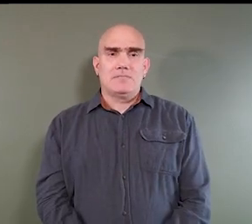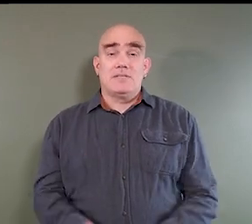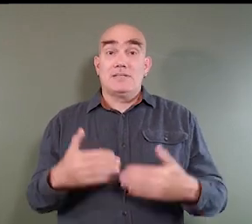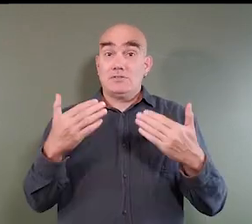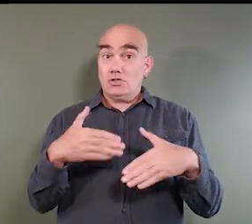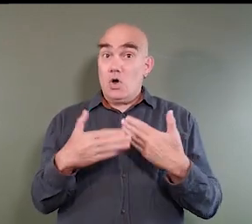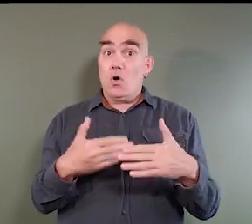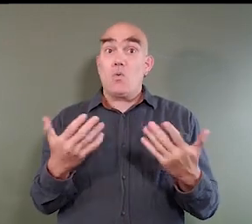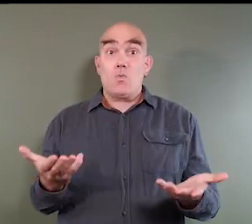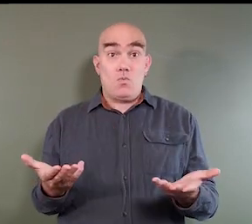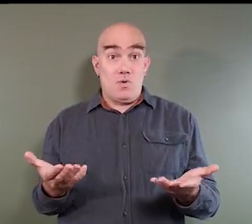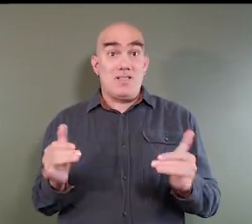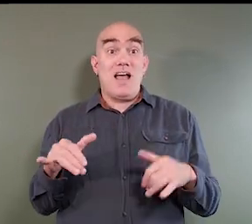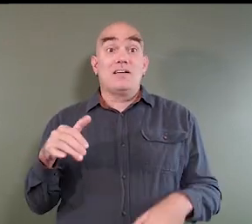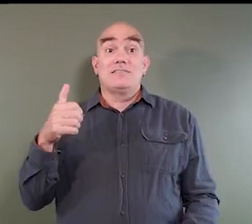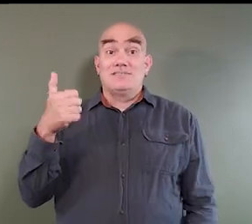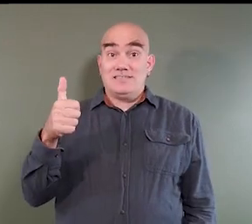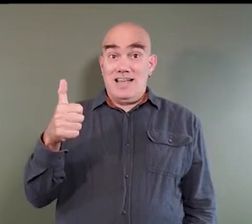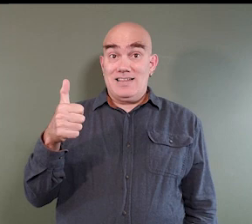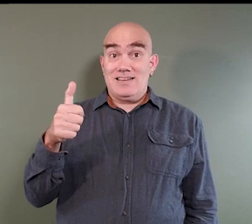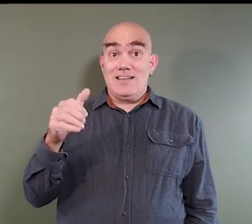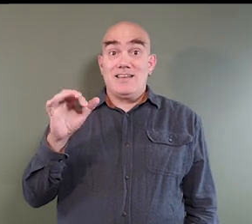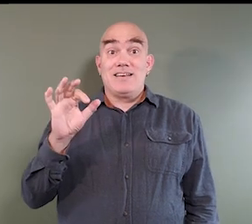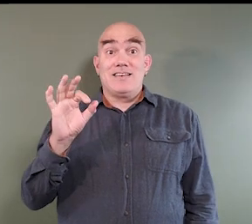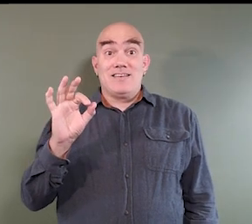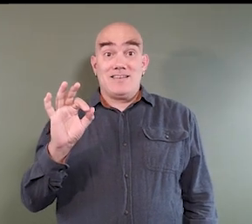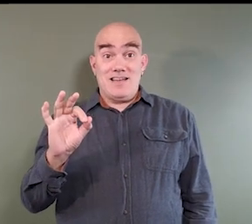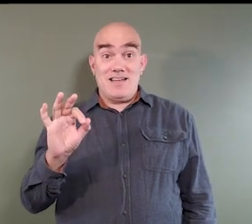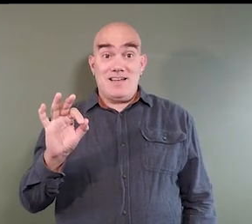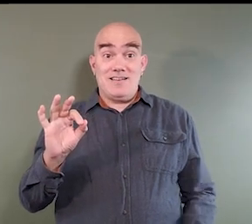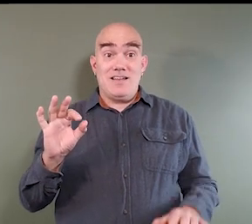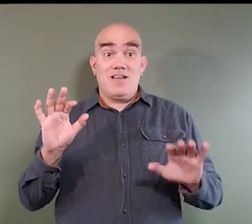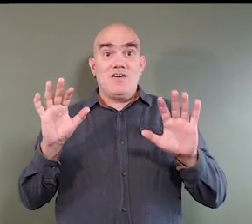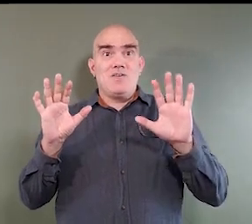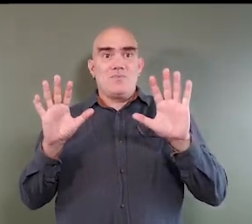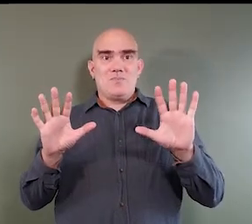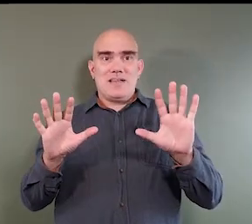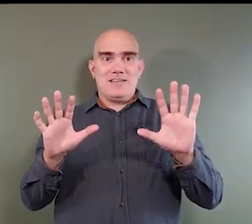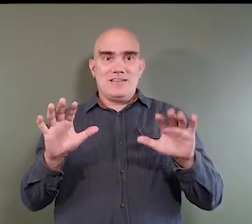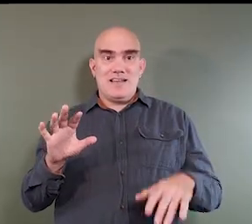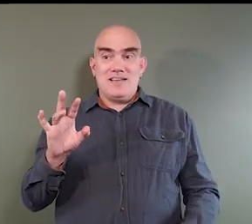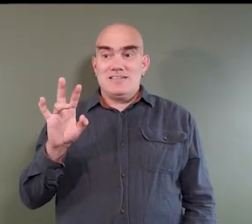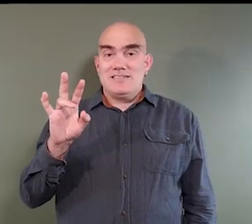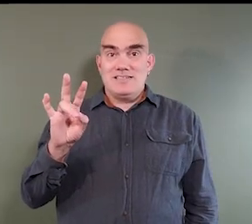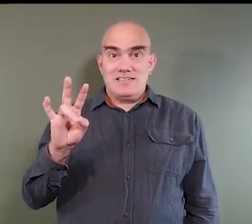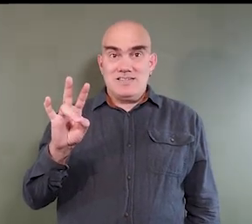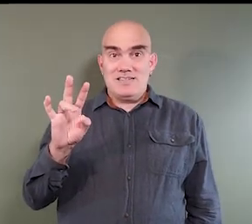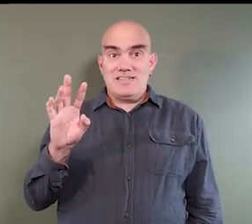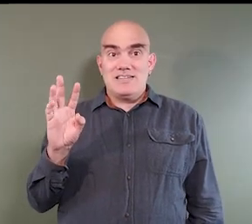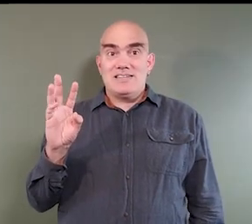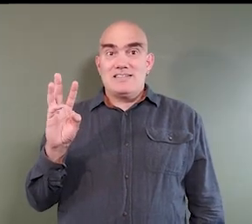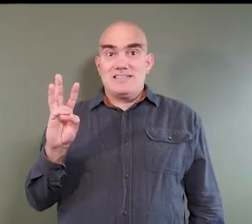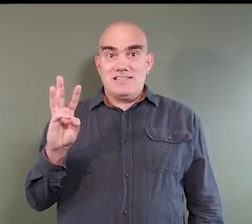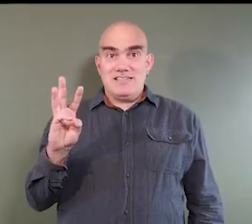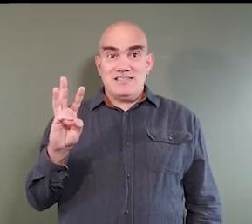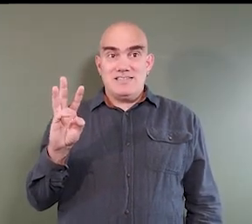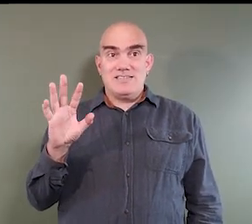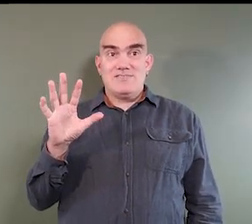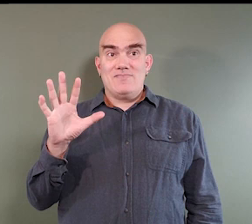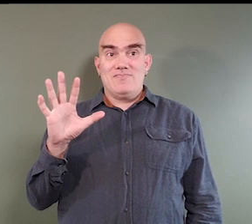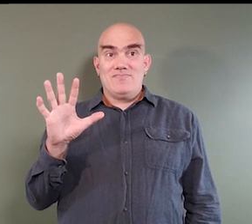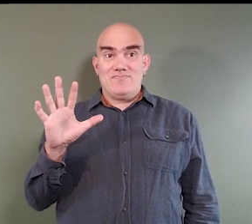Let's go right here. 10, 9. Great. 7, 6,